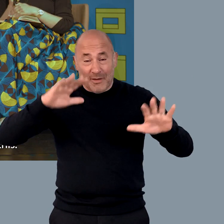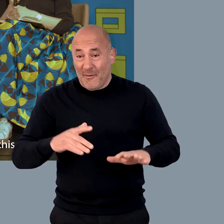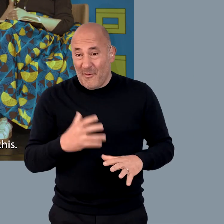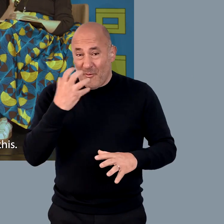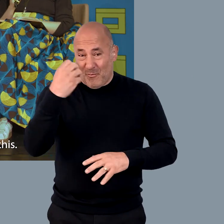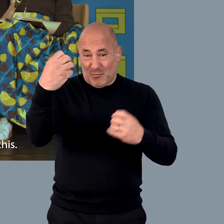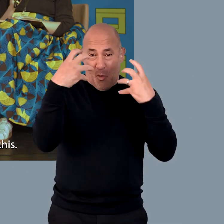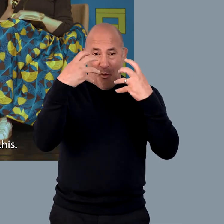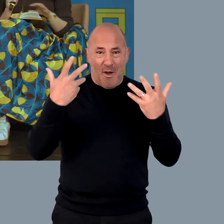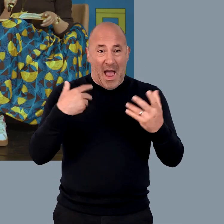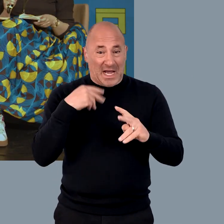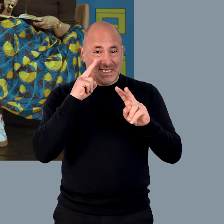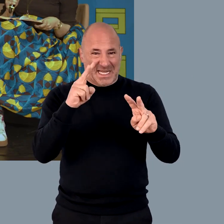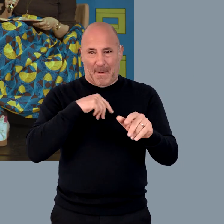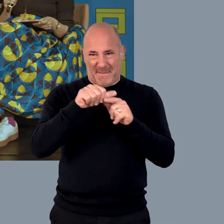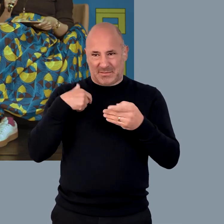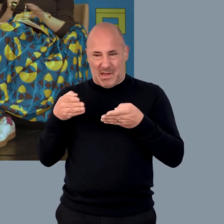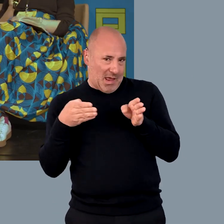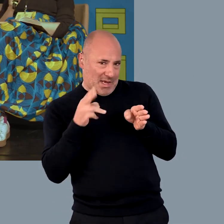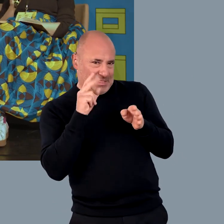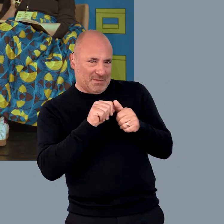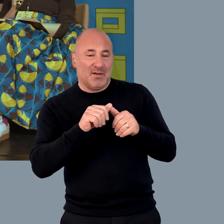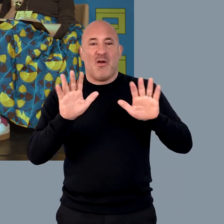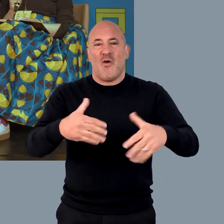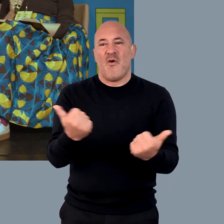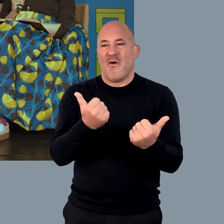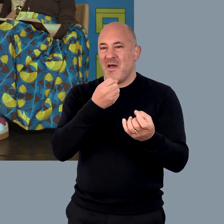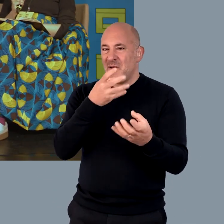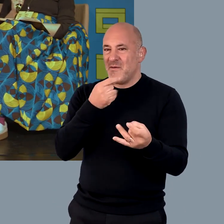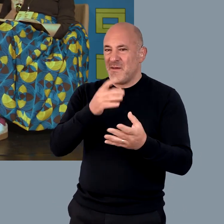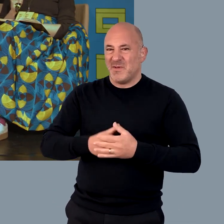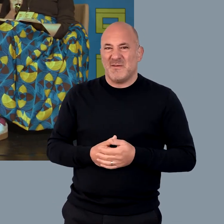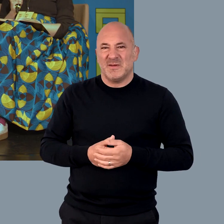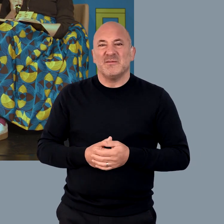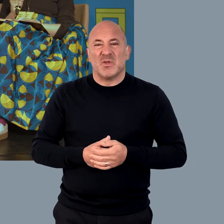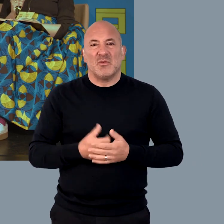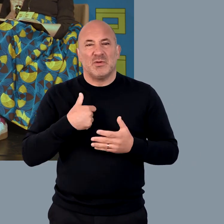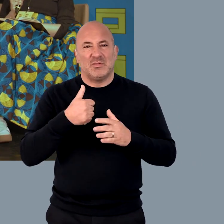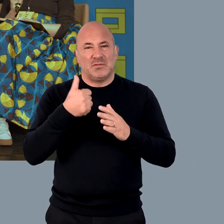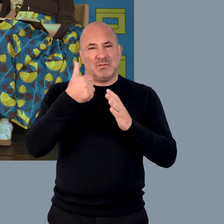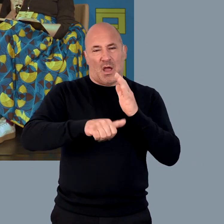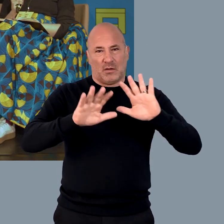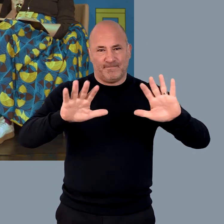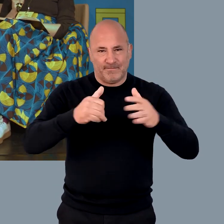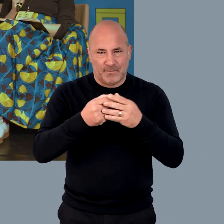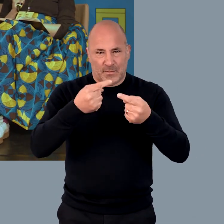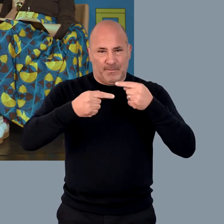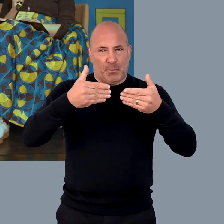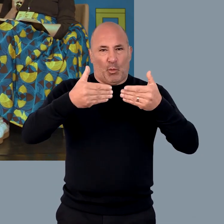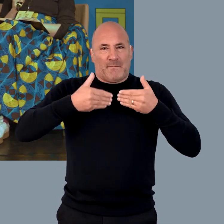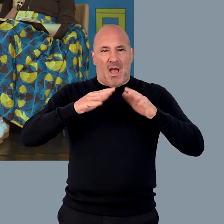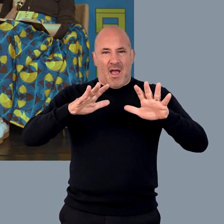see. I think I'm at a better angle for this. All right, fantastic. So we wanted to take a couple of steps back and start looking at the context